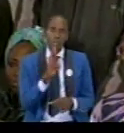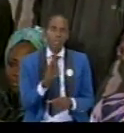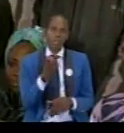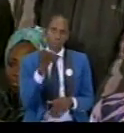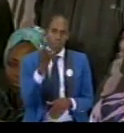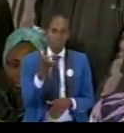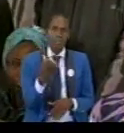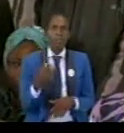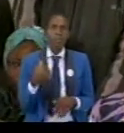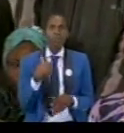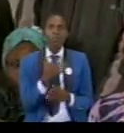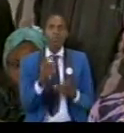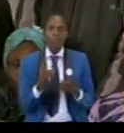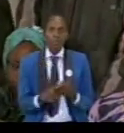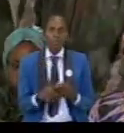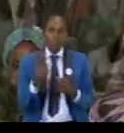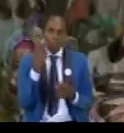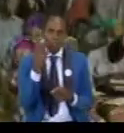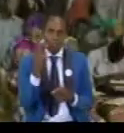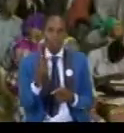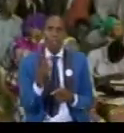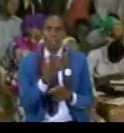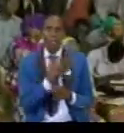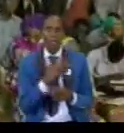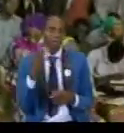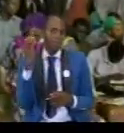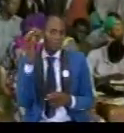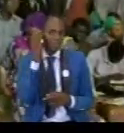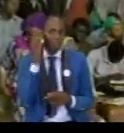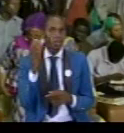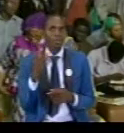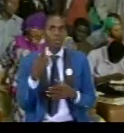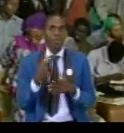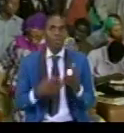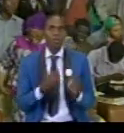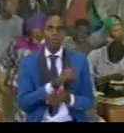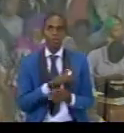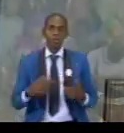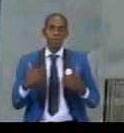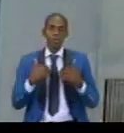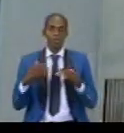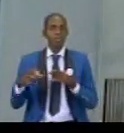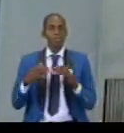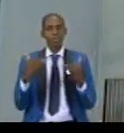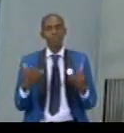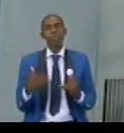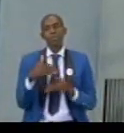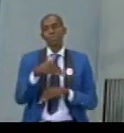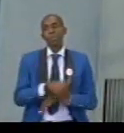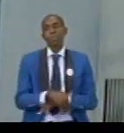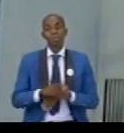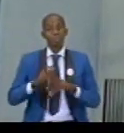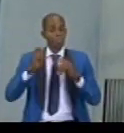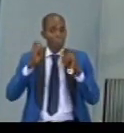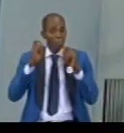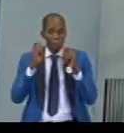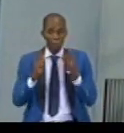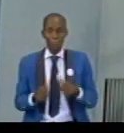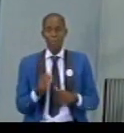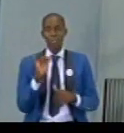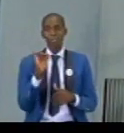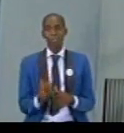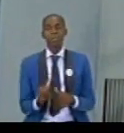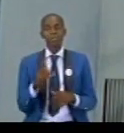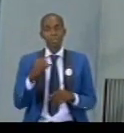We want to hear. We want to know what the Lord has done tonight. Immediately, the man of God made the